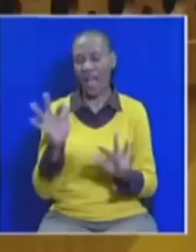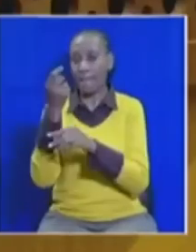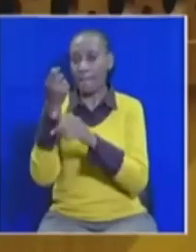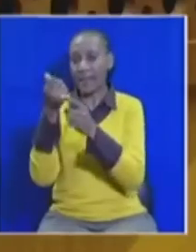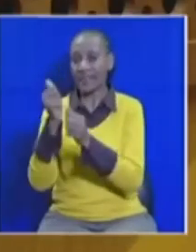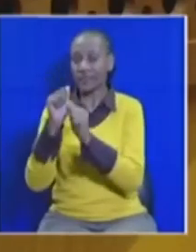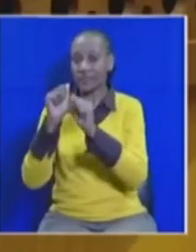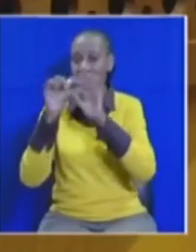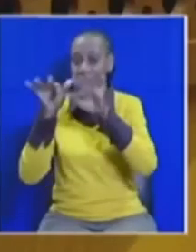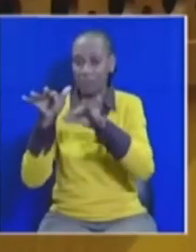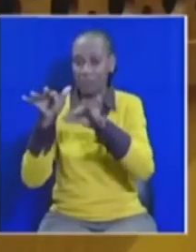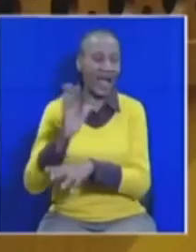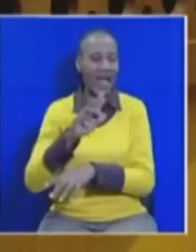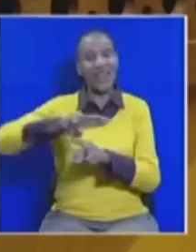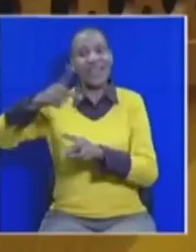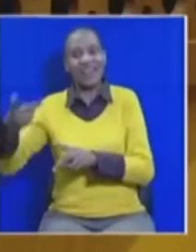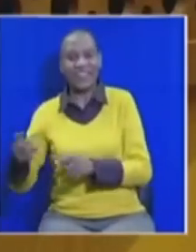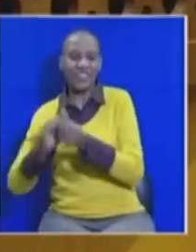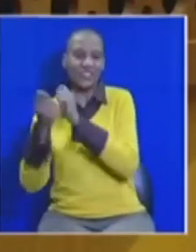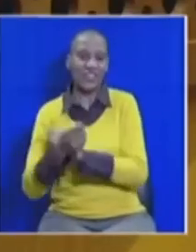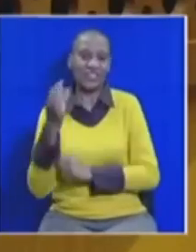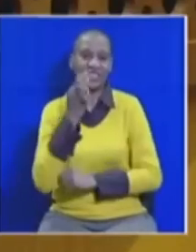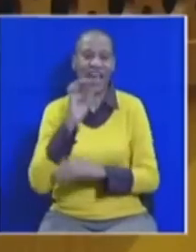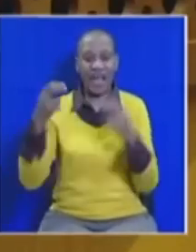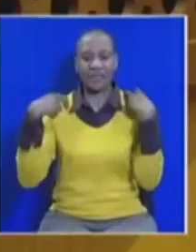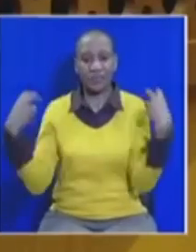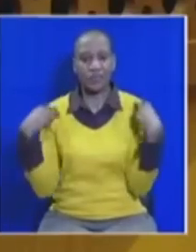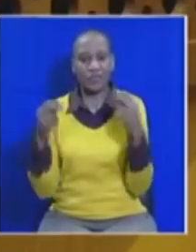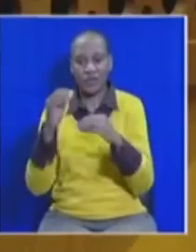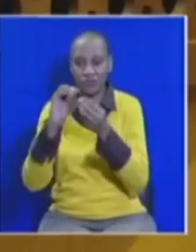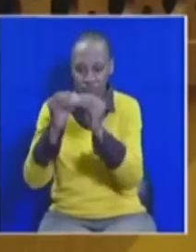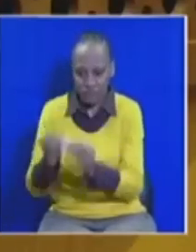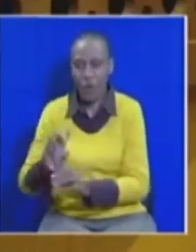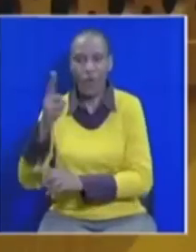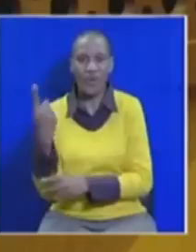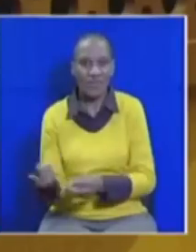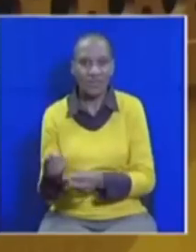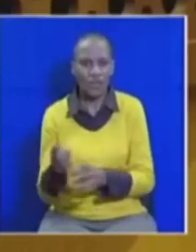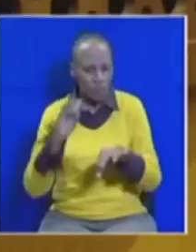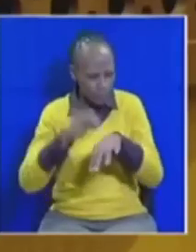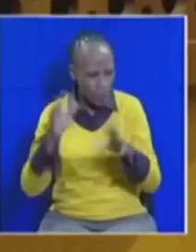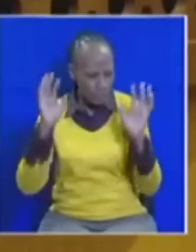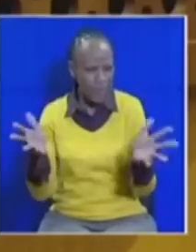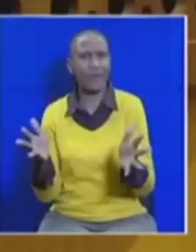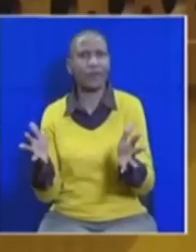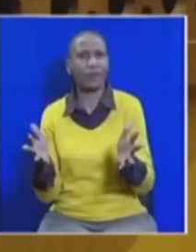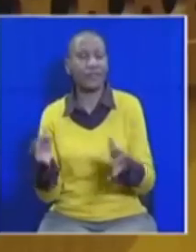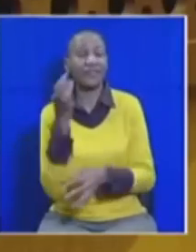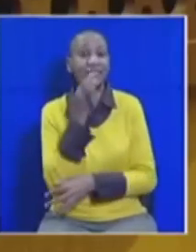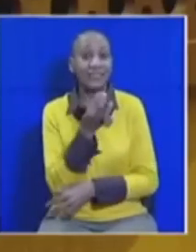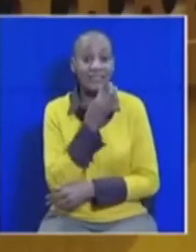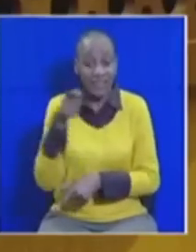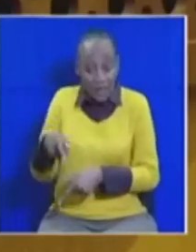then says it was for security upgrades only. It is a big deal when he says in